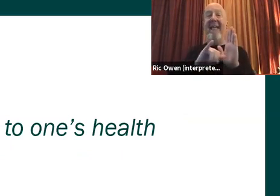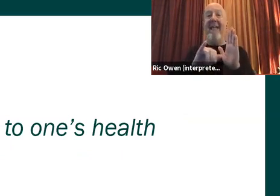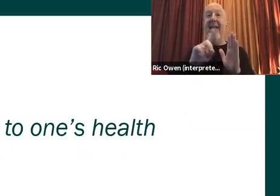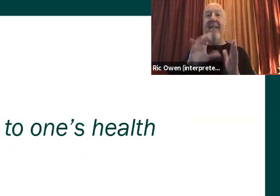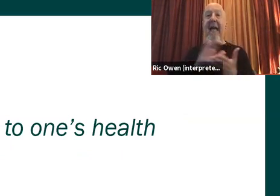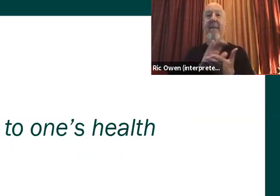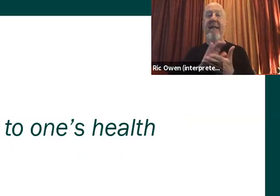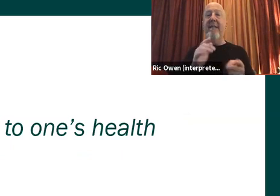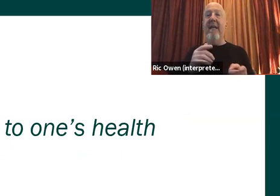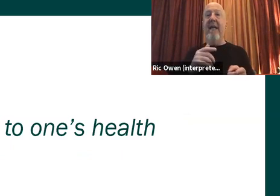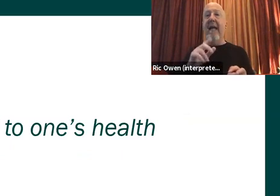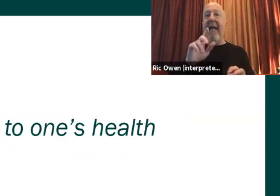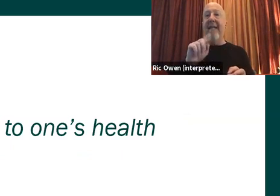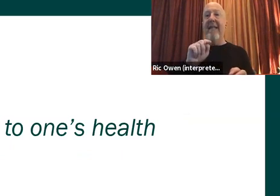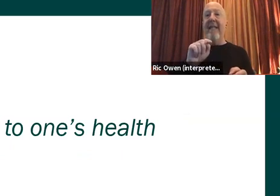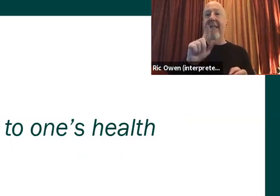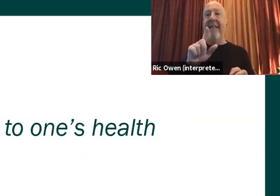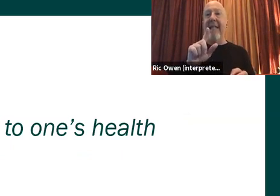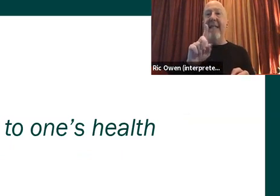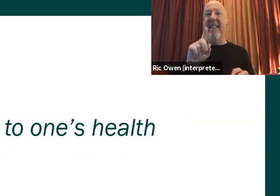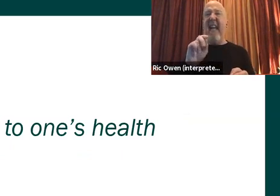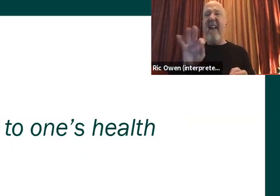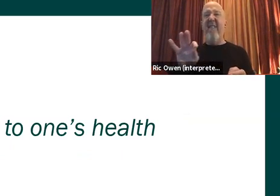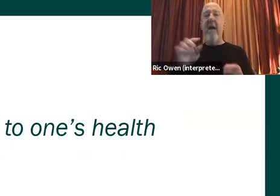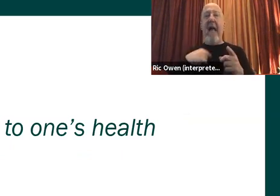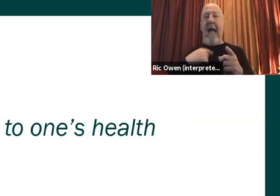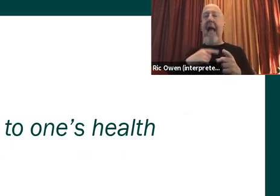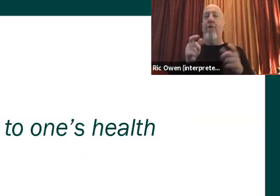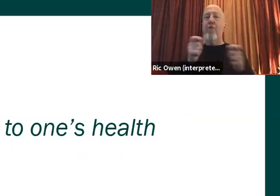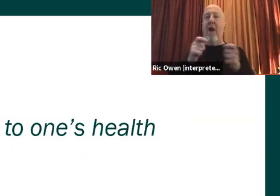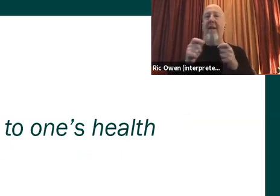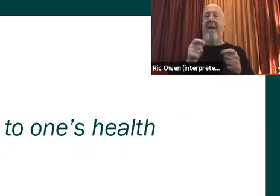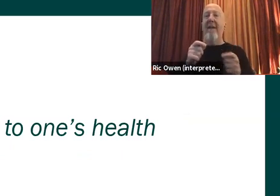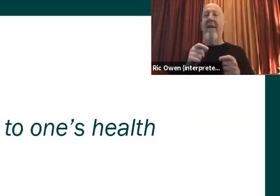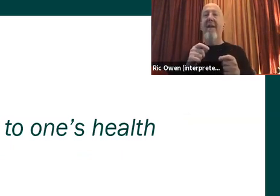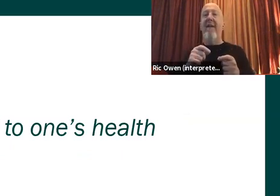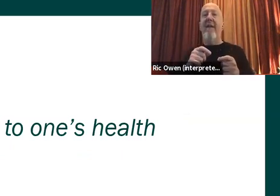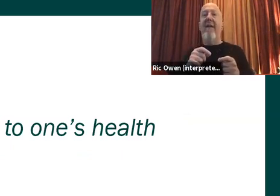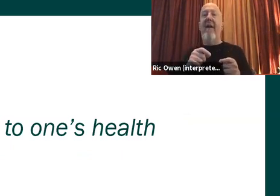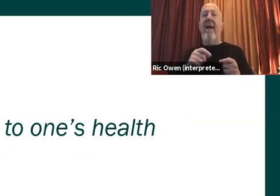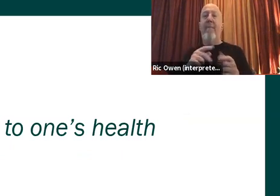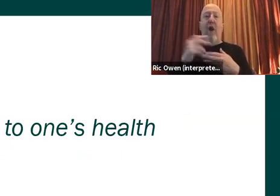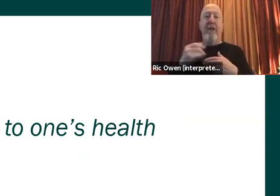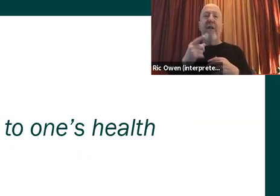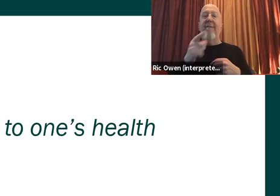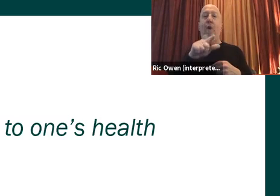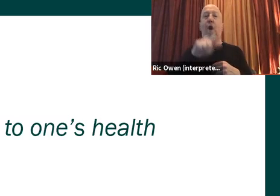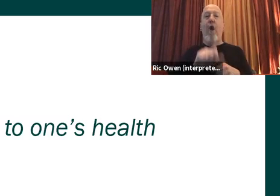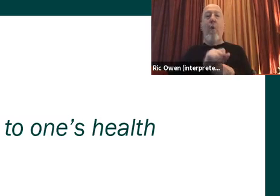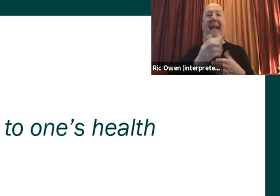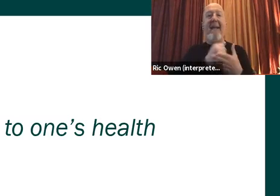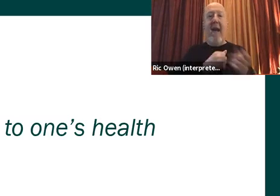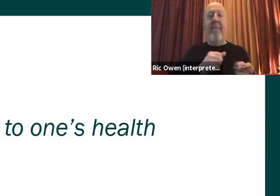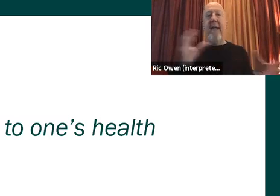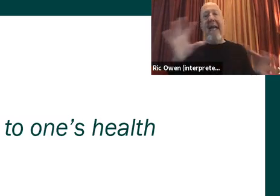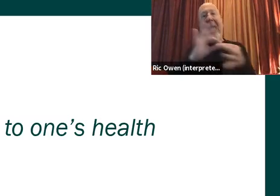the Name Change Project, which connects low-income trans people with attorneys volunteering to assist with legal